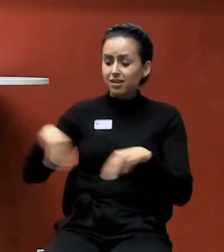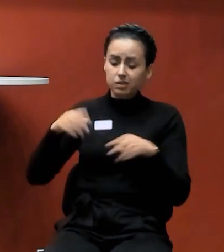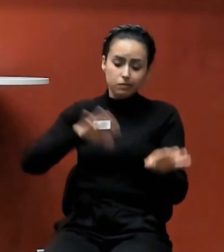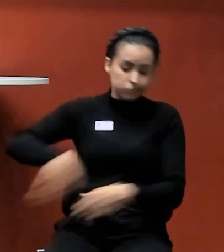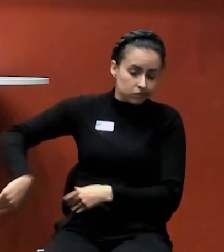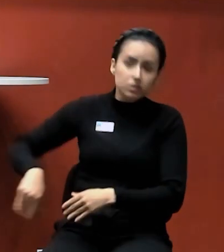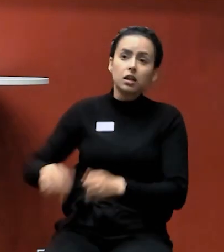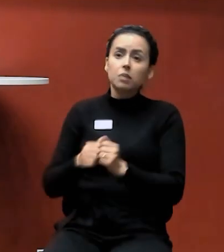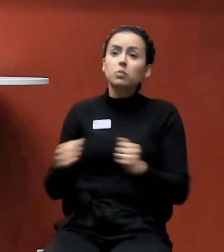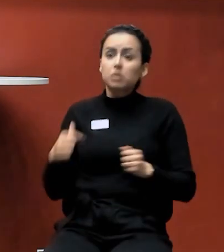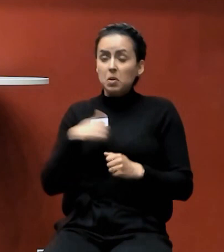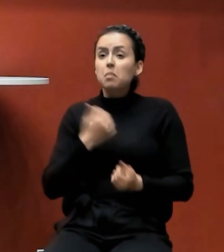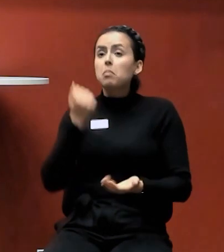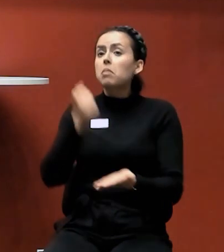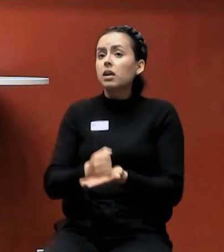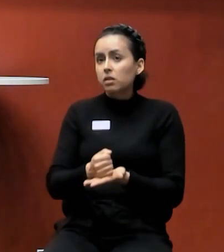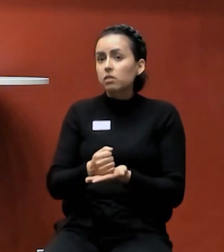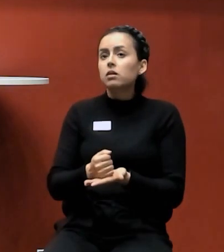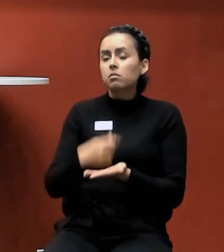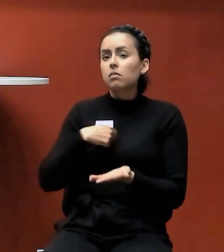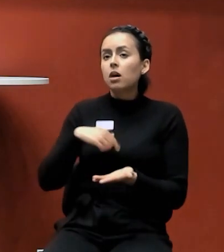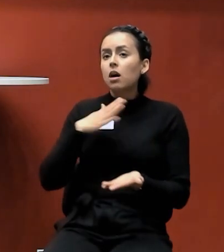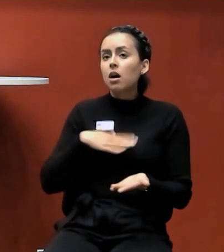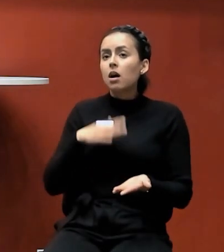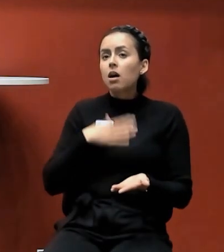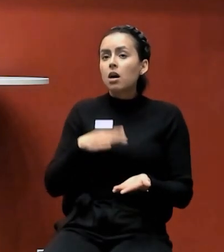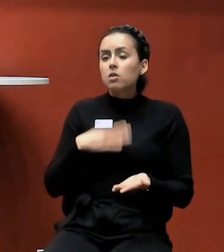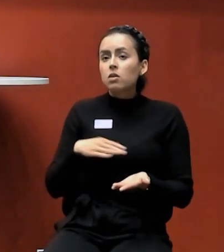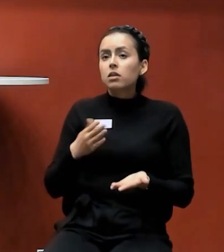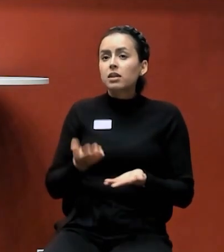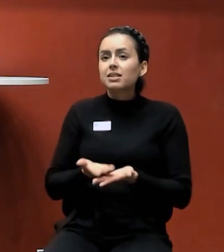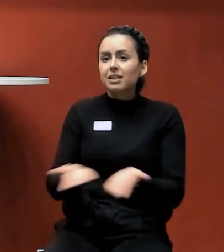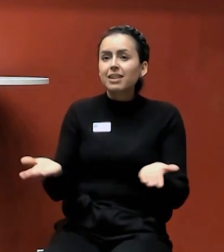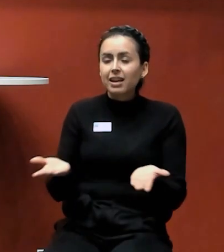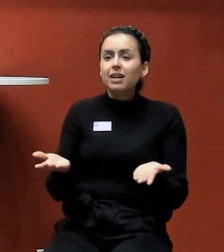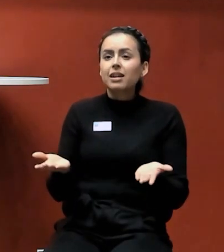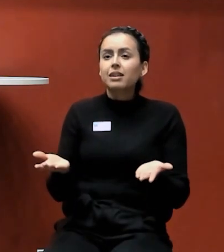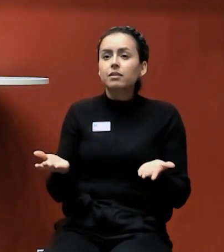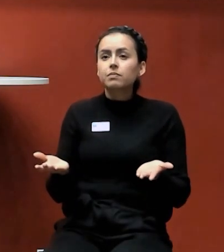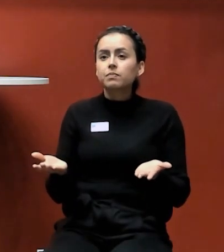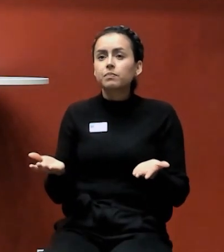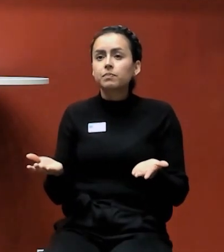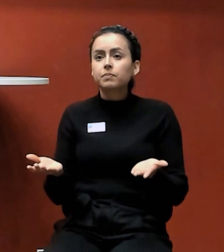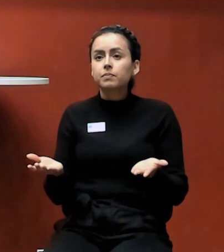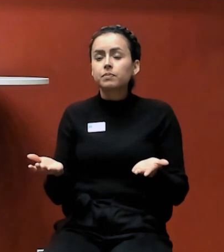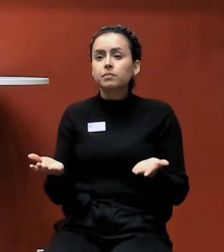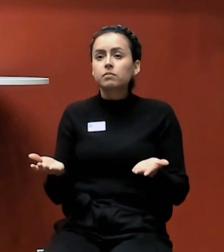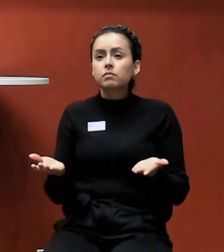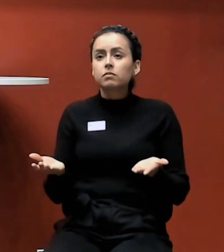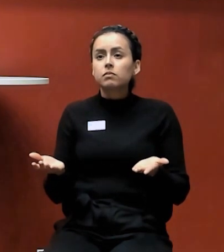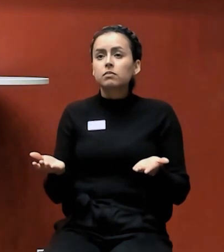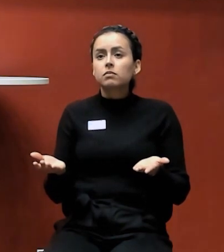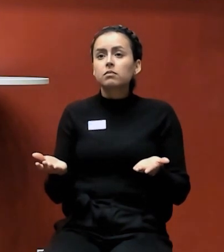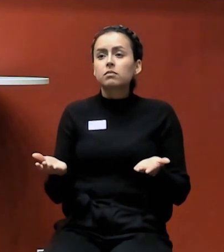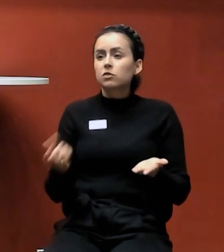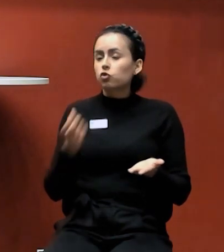But then I decided that no, that I want to play and I don't need money to play. I somehow feel that there is no, like,